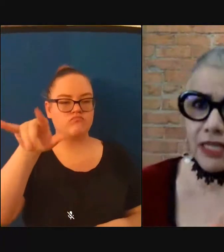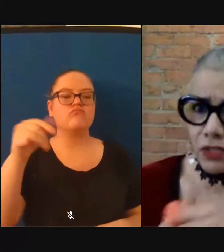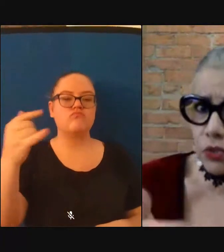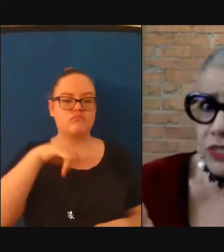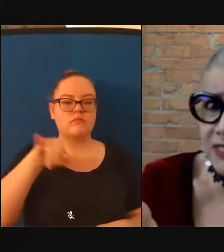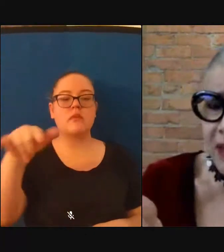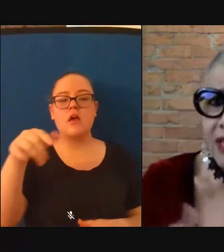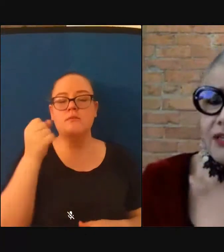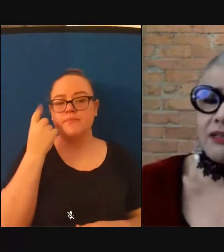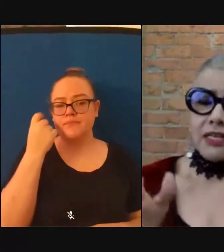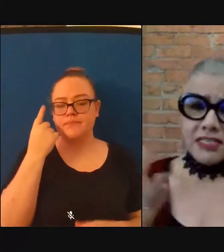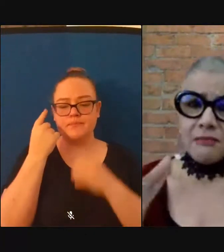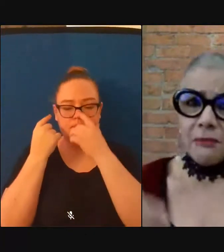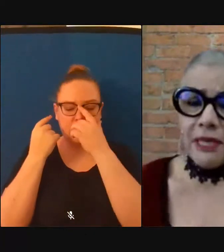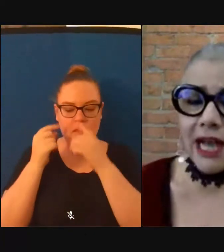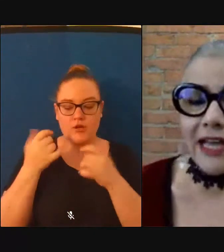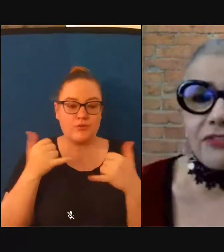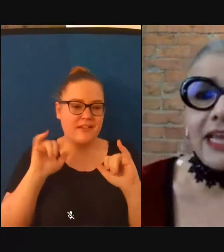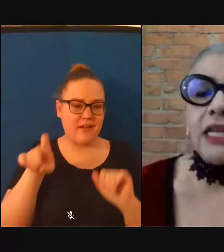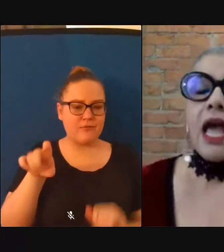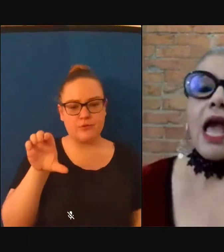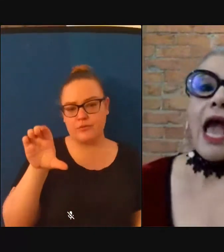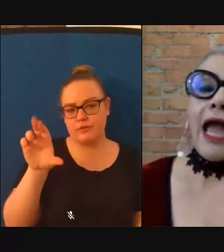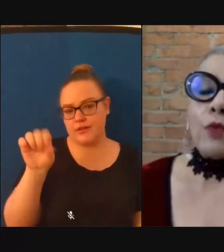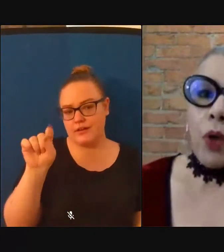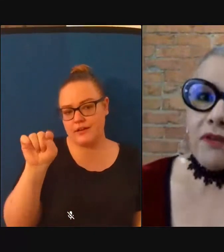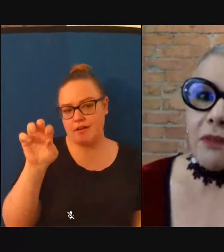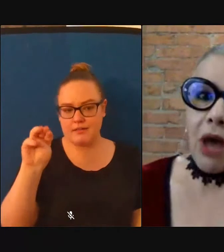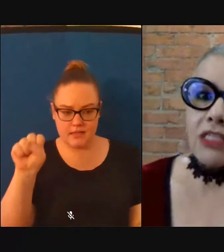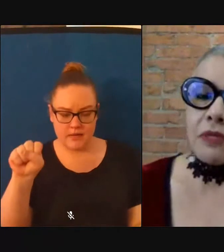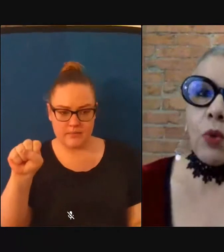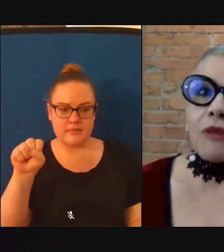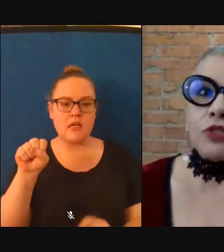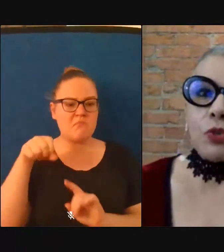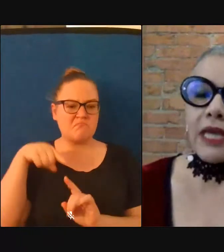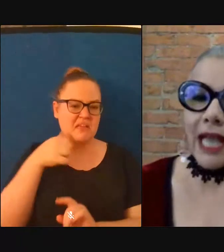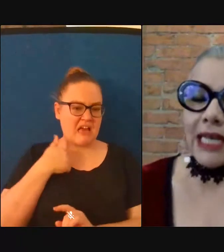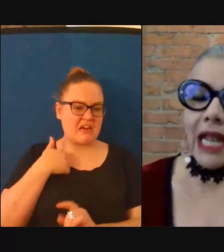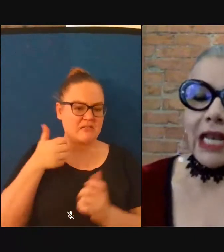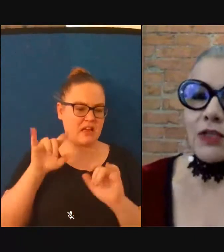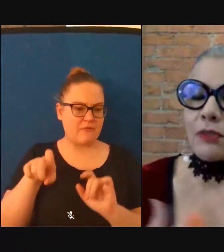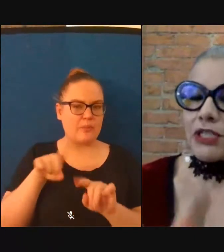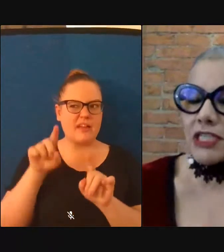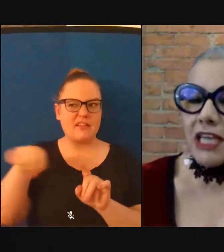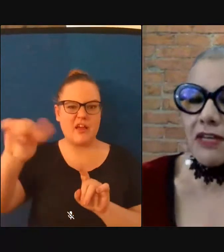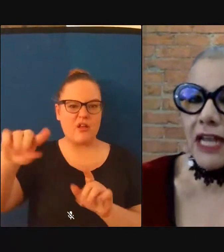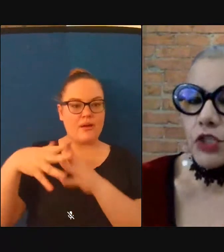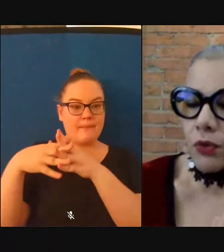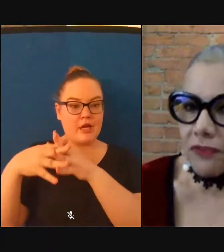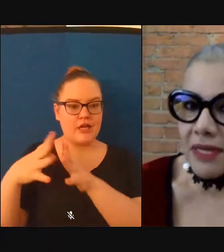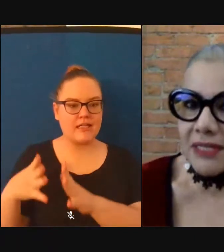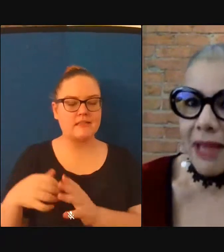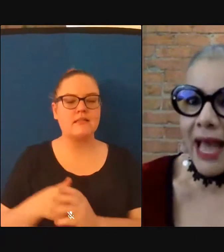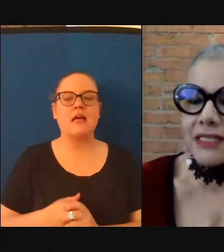but it's all these American CBP guys, right? And one of them asked me what I was doing in Canada, and I told him I'd just given a